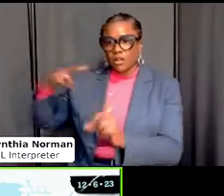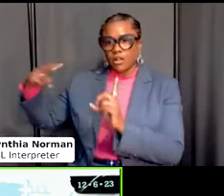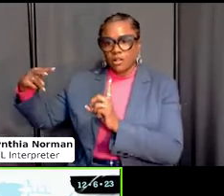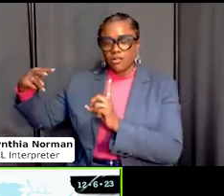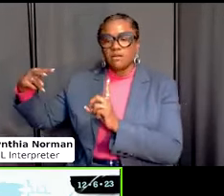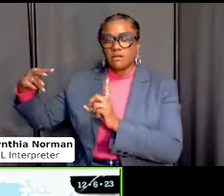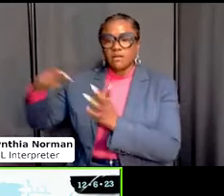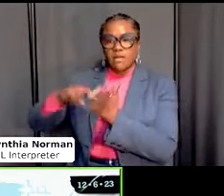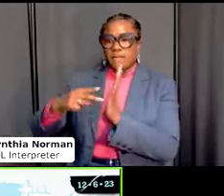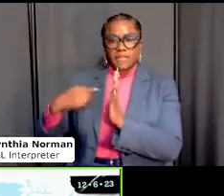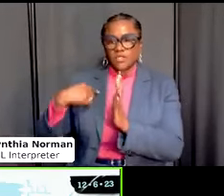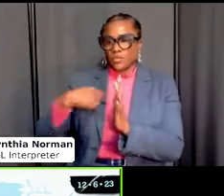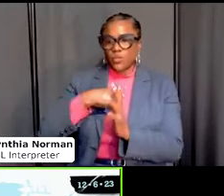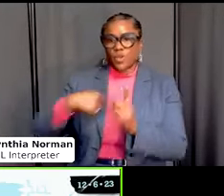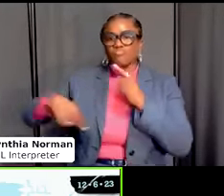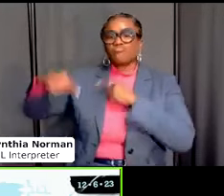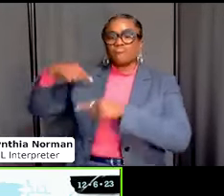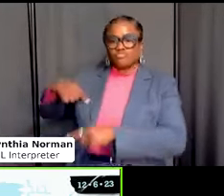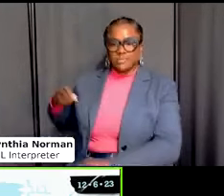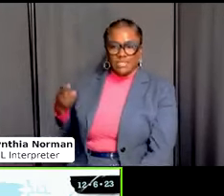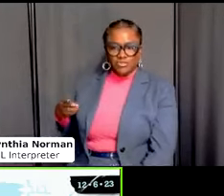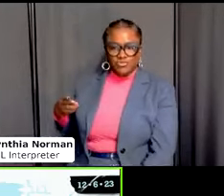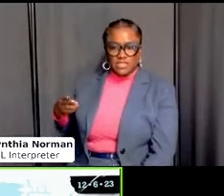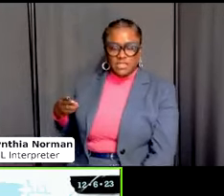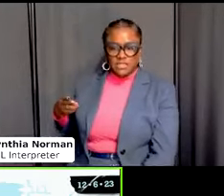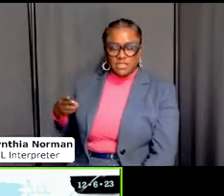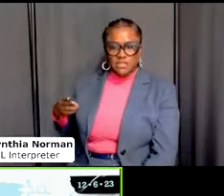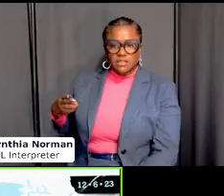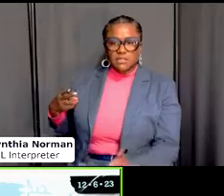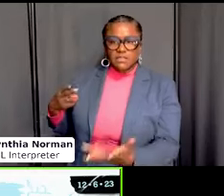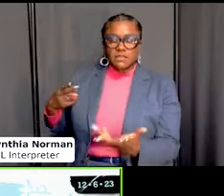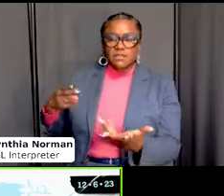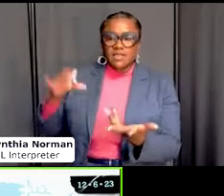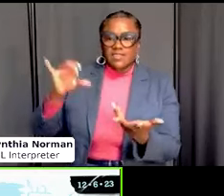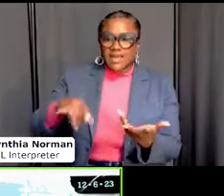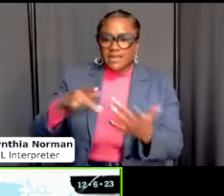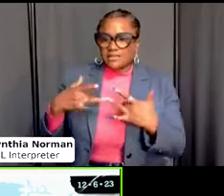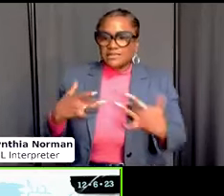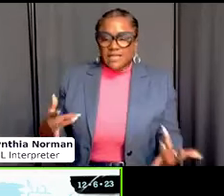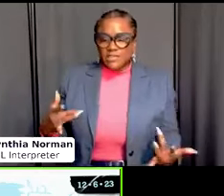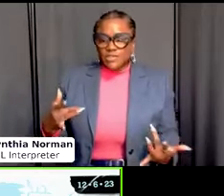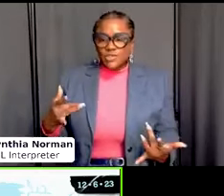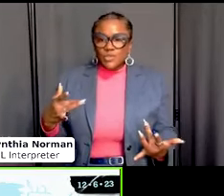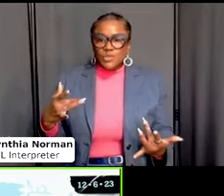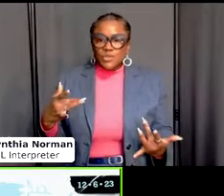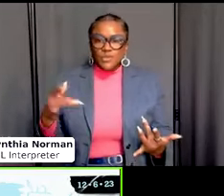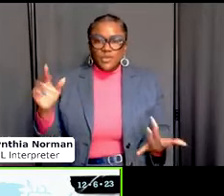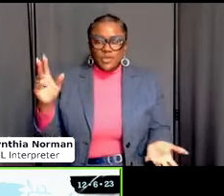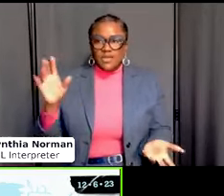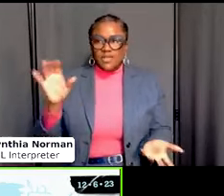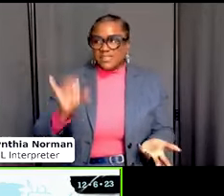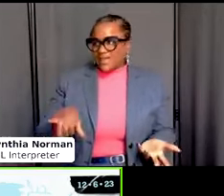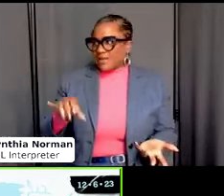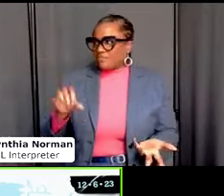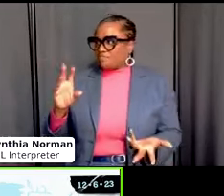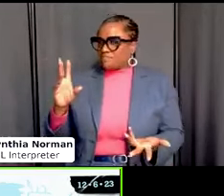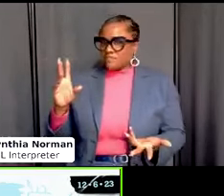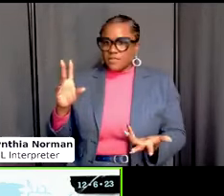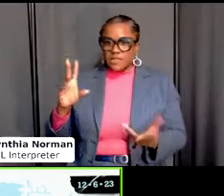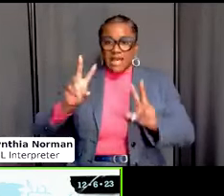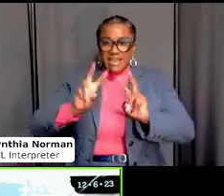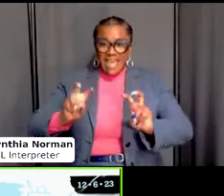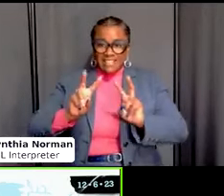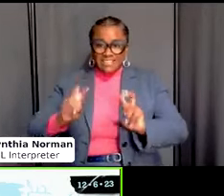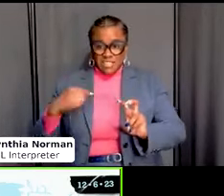then we don't go back far enough, and in a ways that sometimes escapes the West, the analysis that